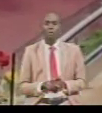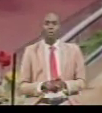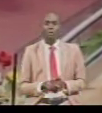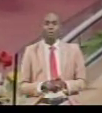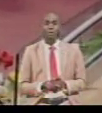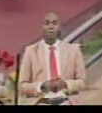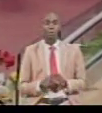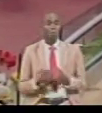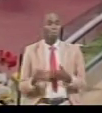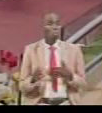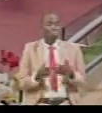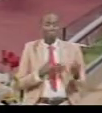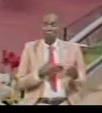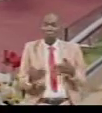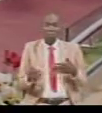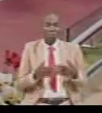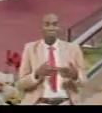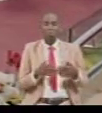Whatever tradition,